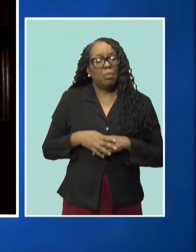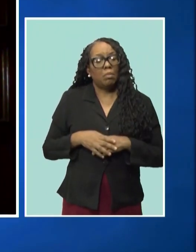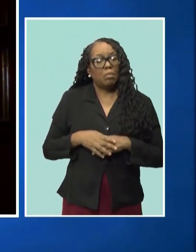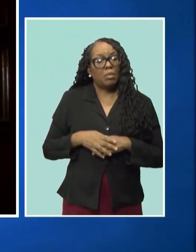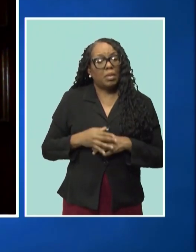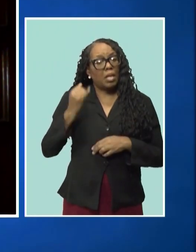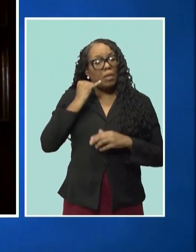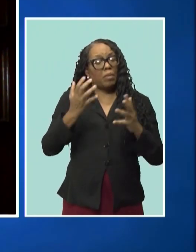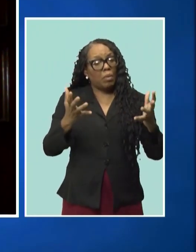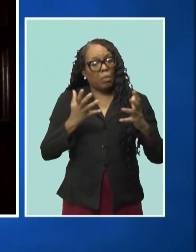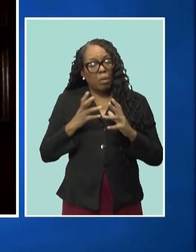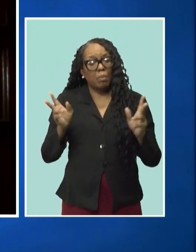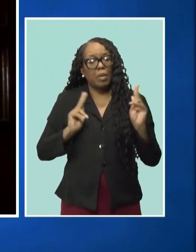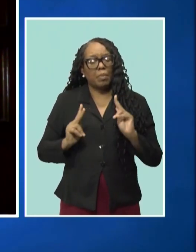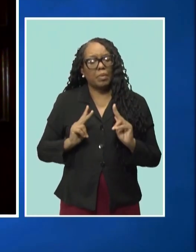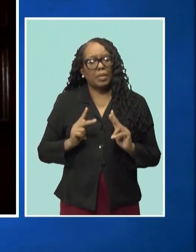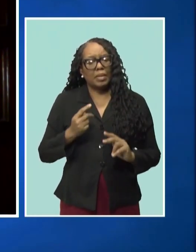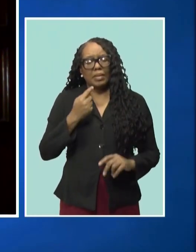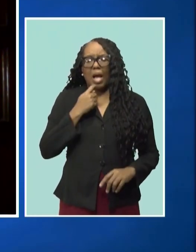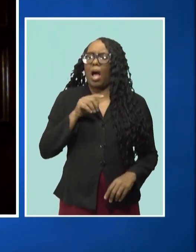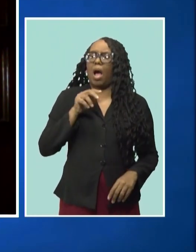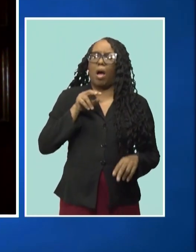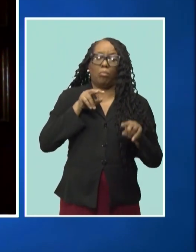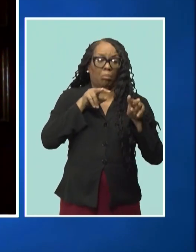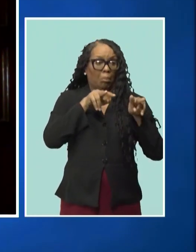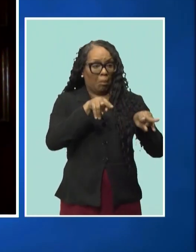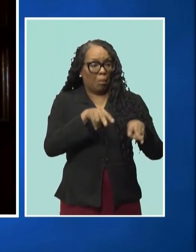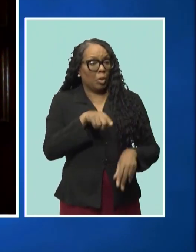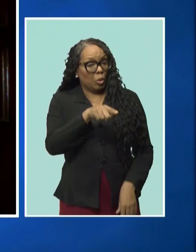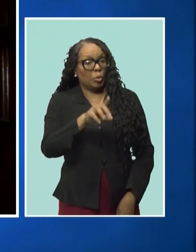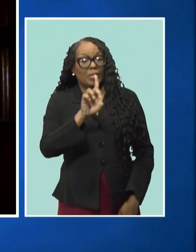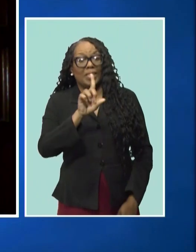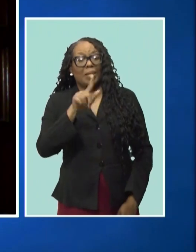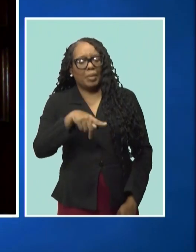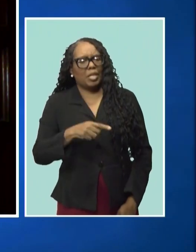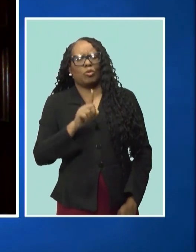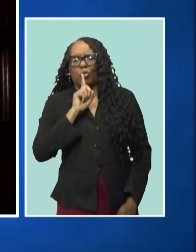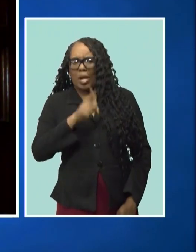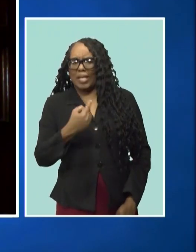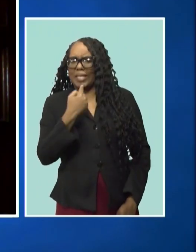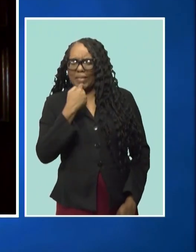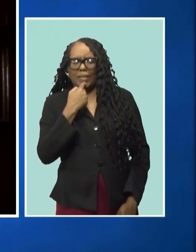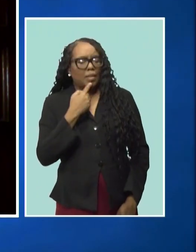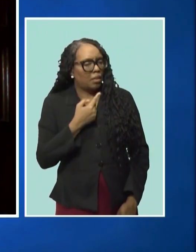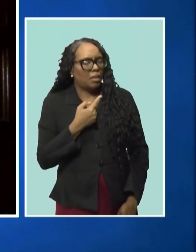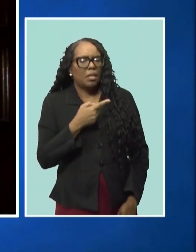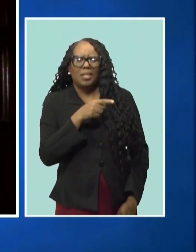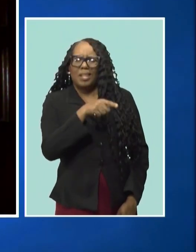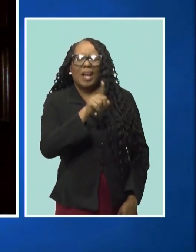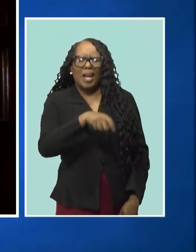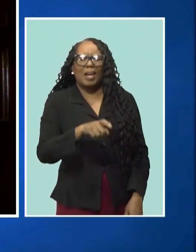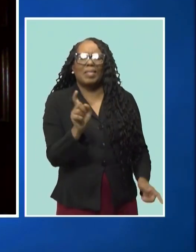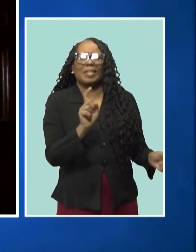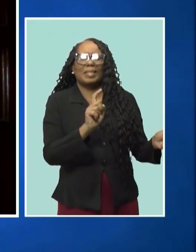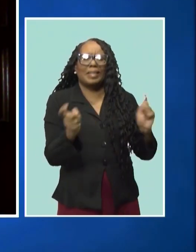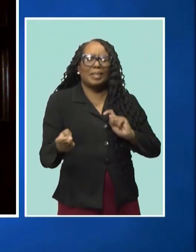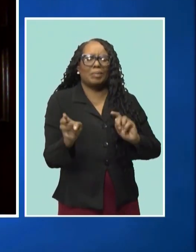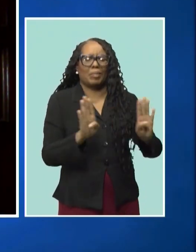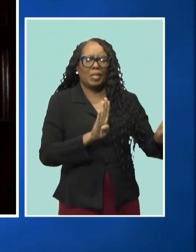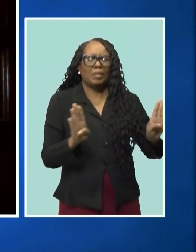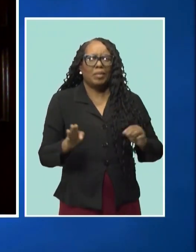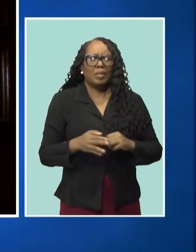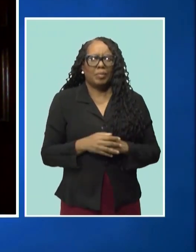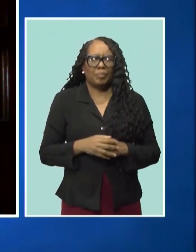serious manner to the people of Barbados. The people of Barbados demand that. In fact, they have been asking for that for